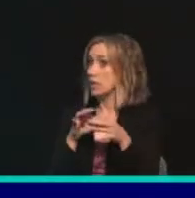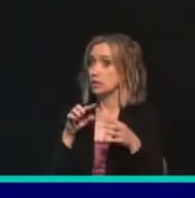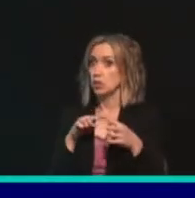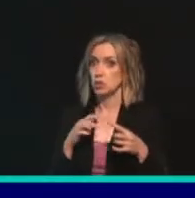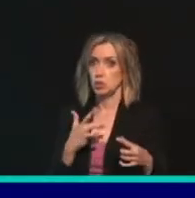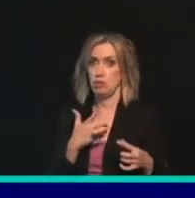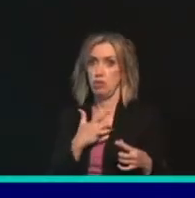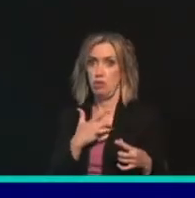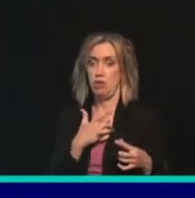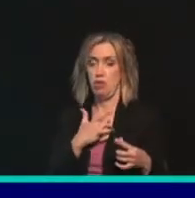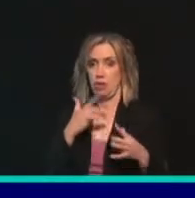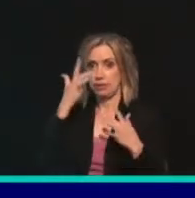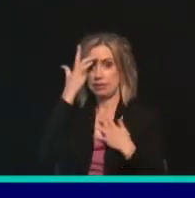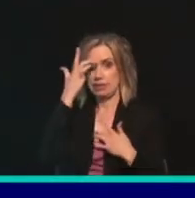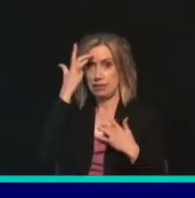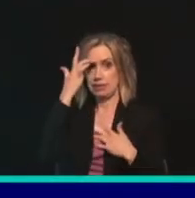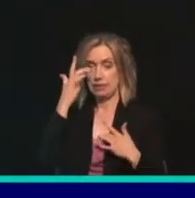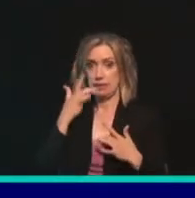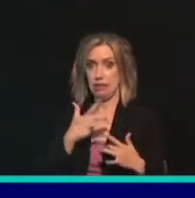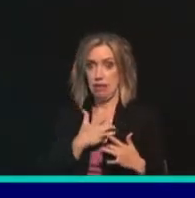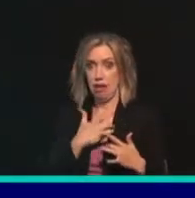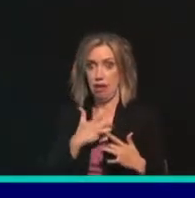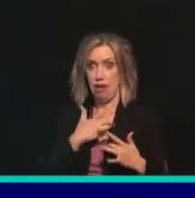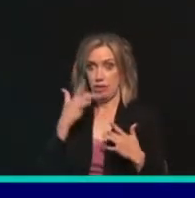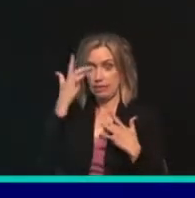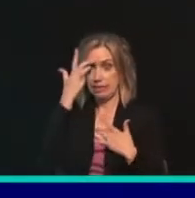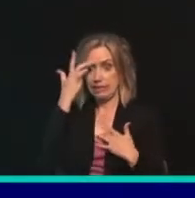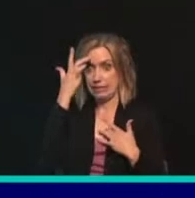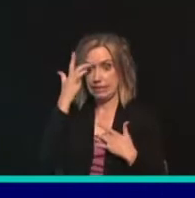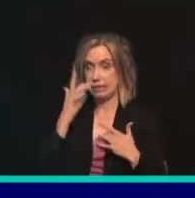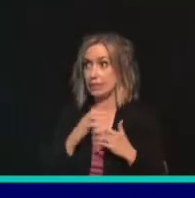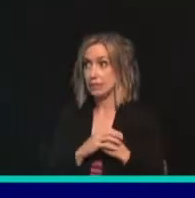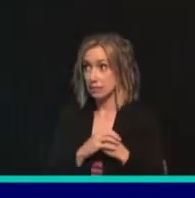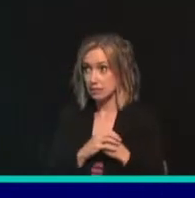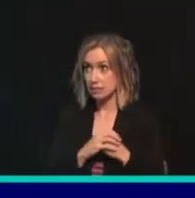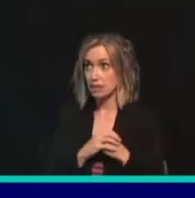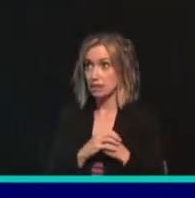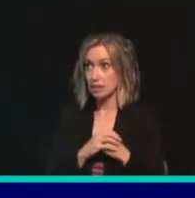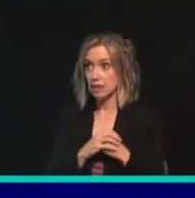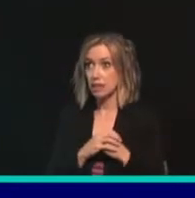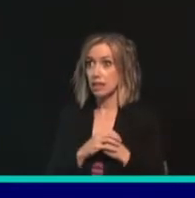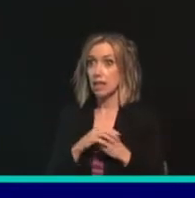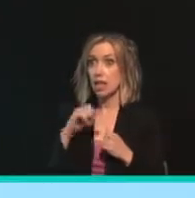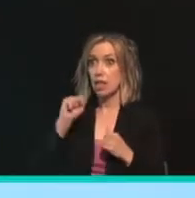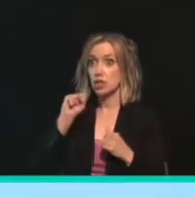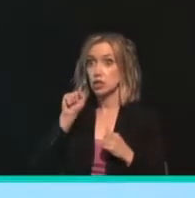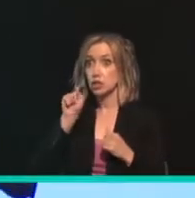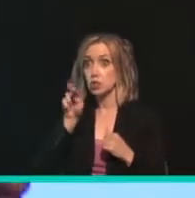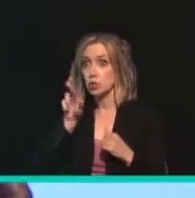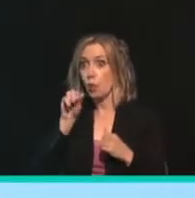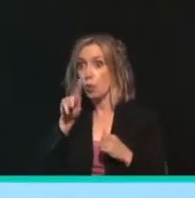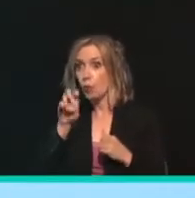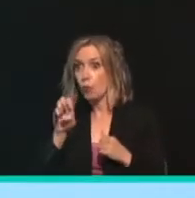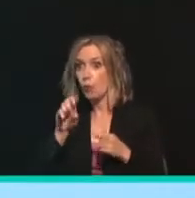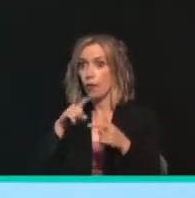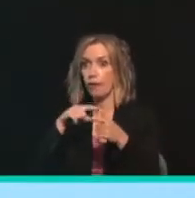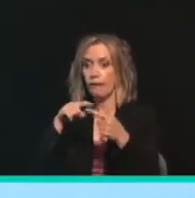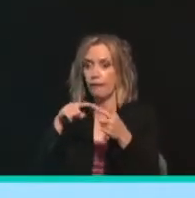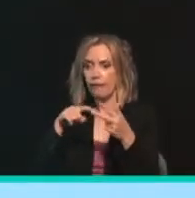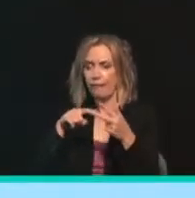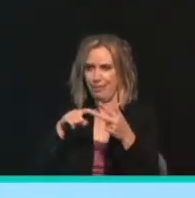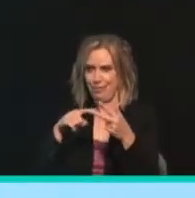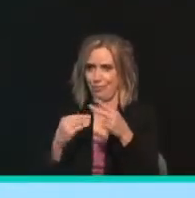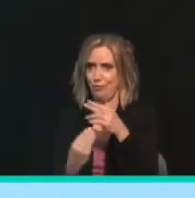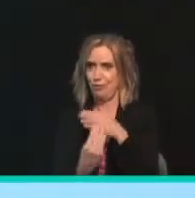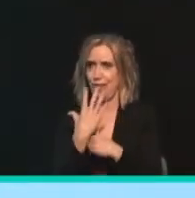And cardiovascular disease, the heart disease and stroke, impairs cognitive